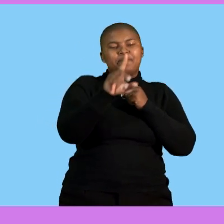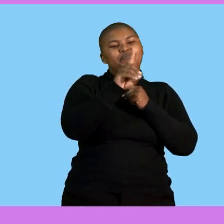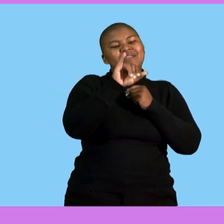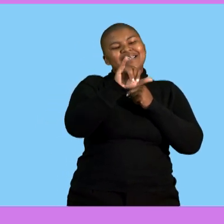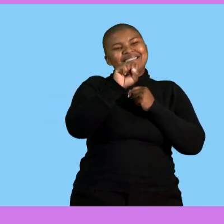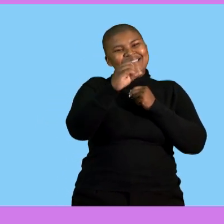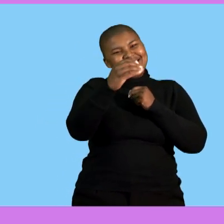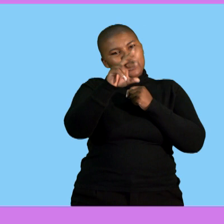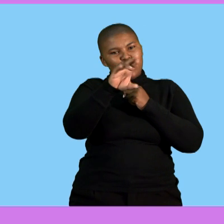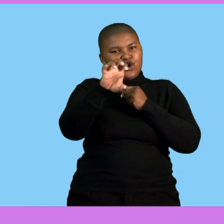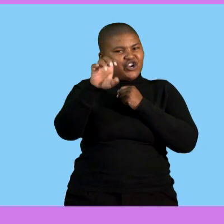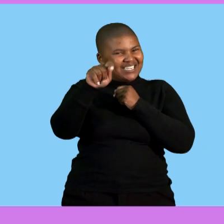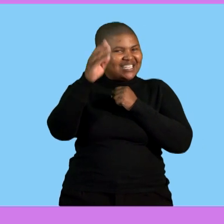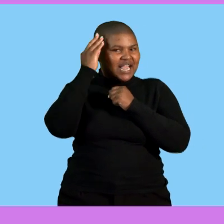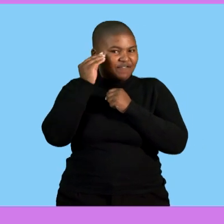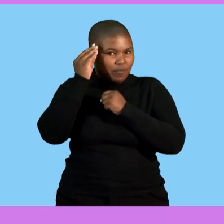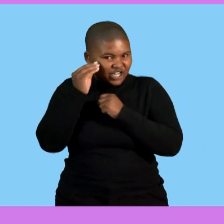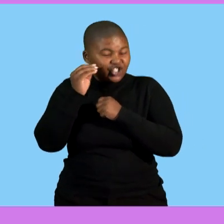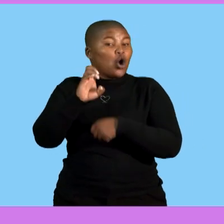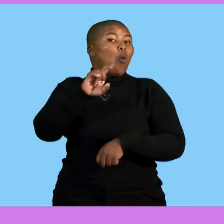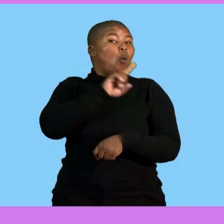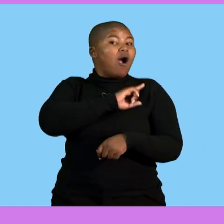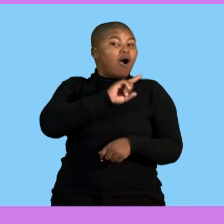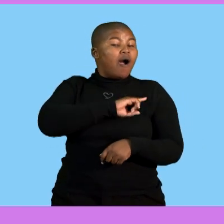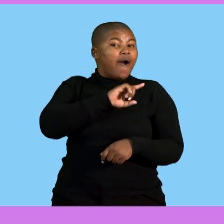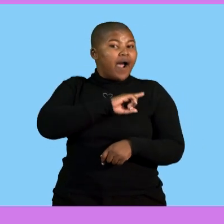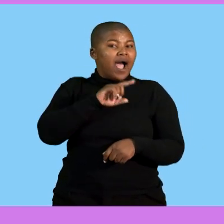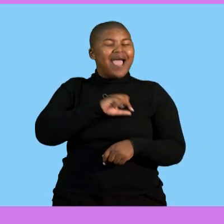it discrete data? Because now it is